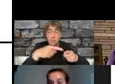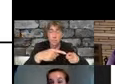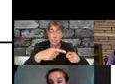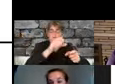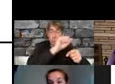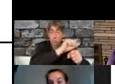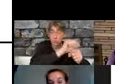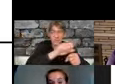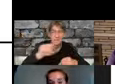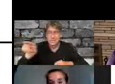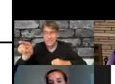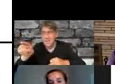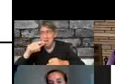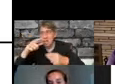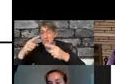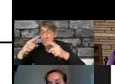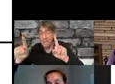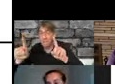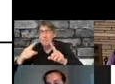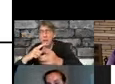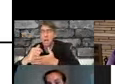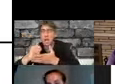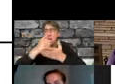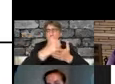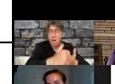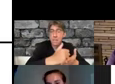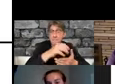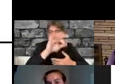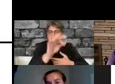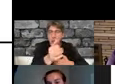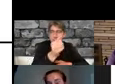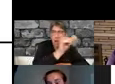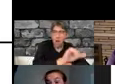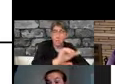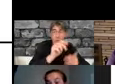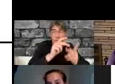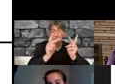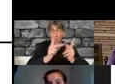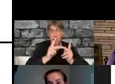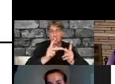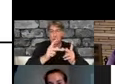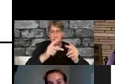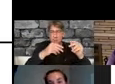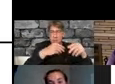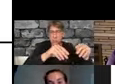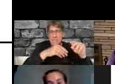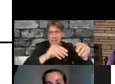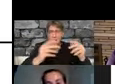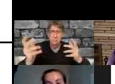unsuccessfully progress in one or the other, and find alternative locations when necessary while staying aligned as best we can to this plan.